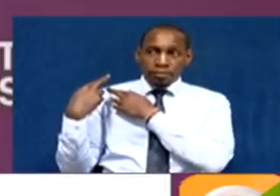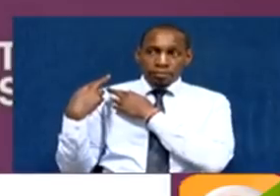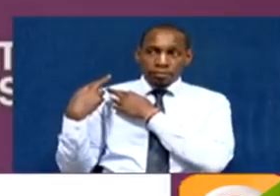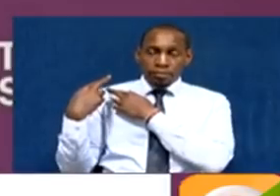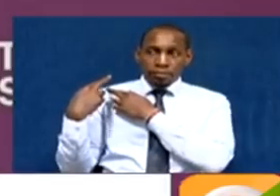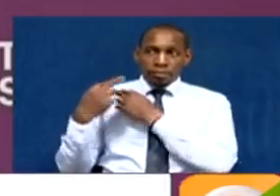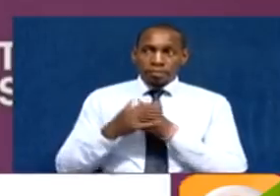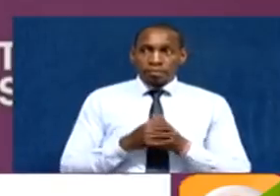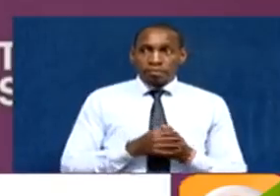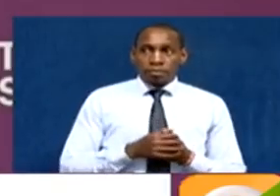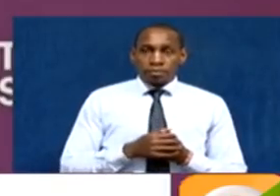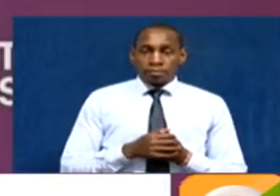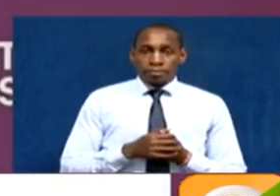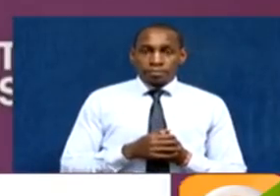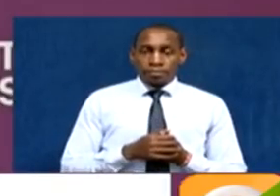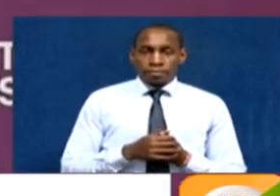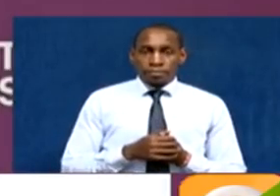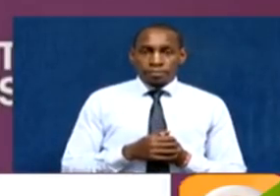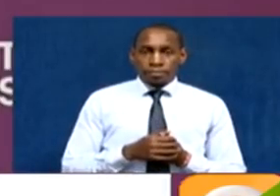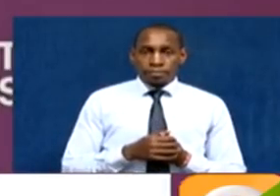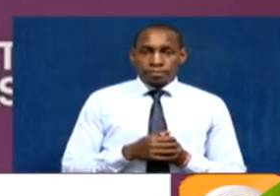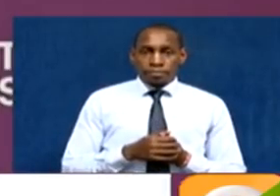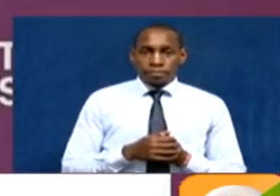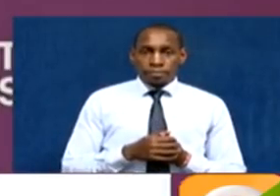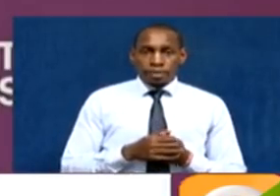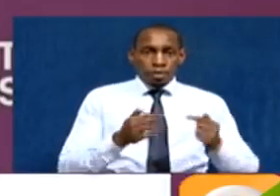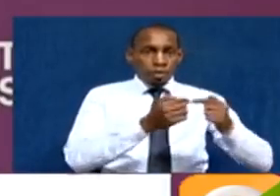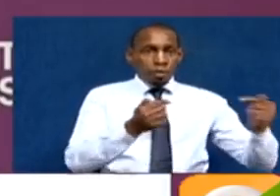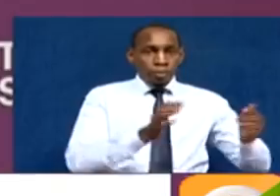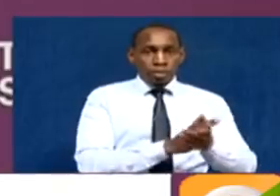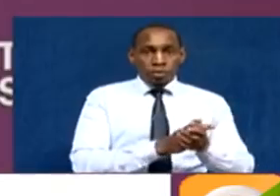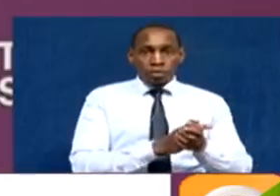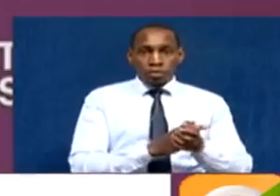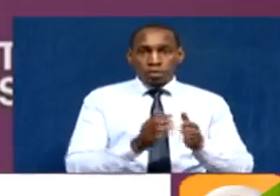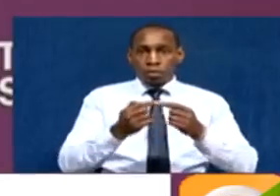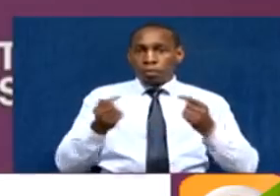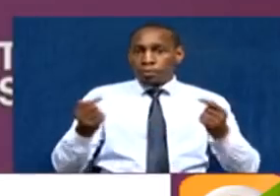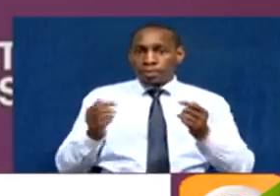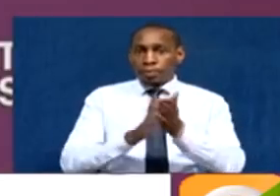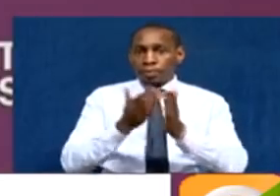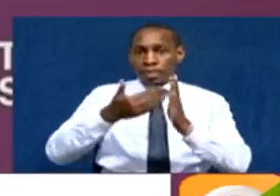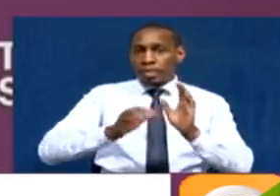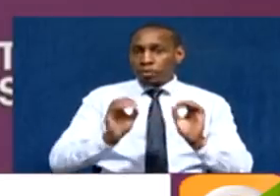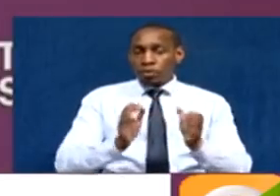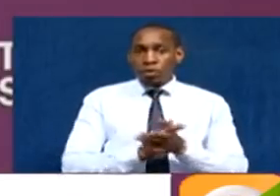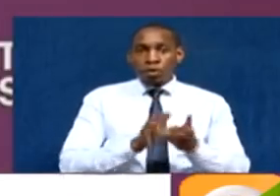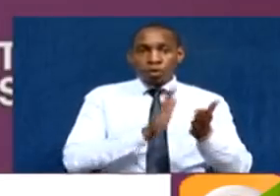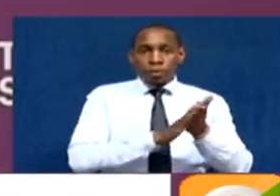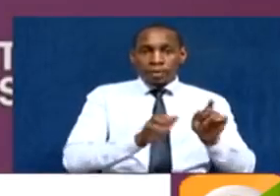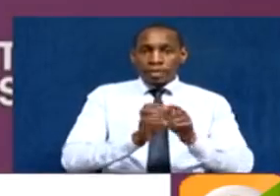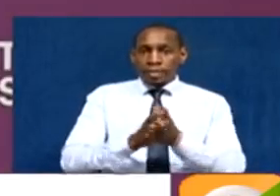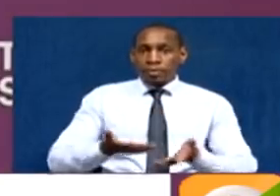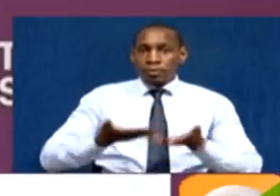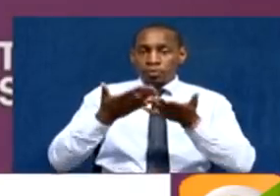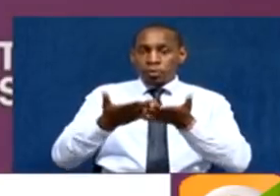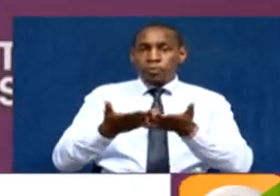Her Majesty's Loyal Opposition, where you do not just propose for the sake of proposing, but oppose and also offer